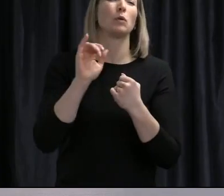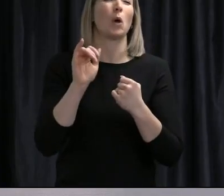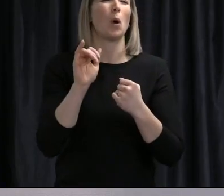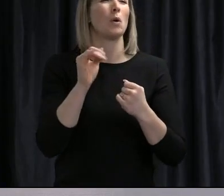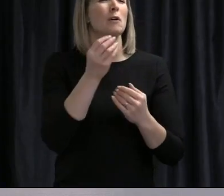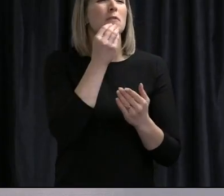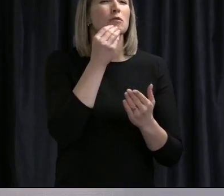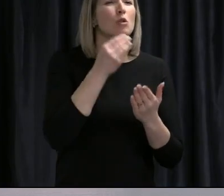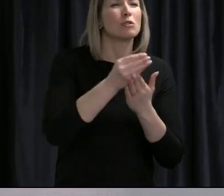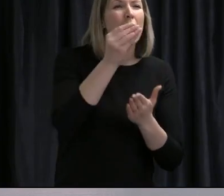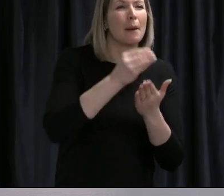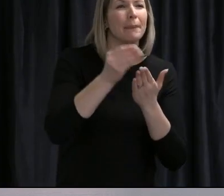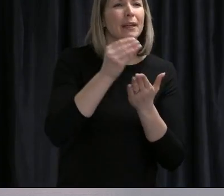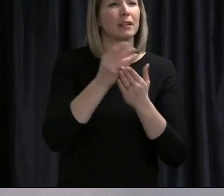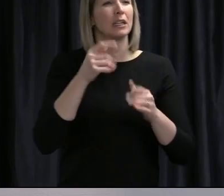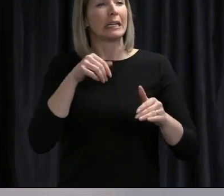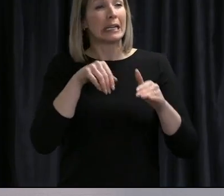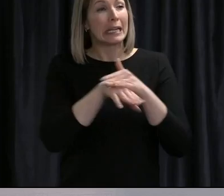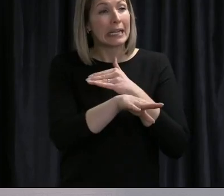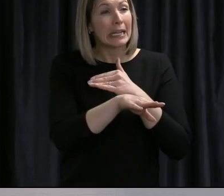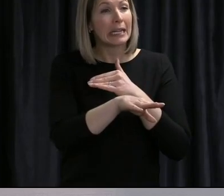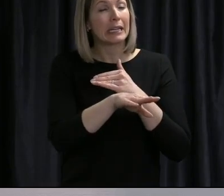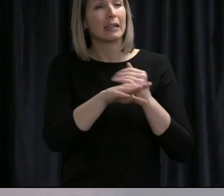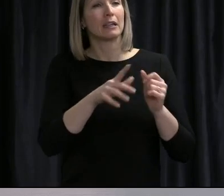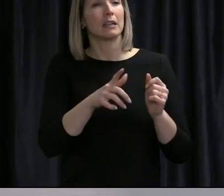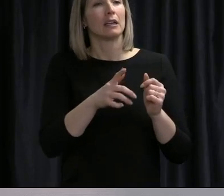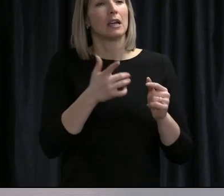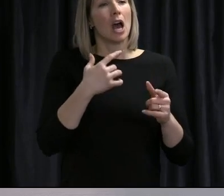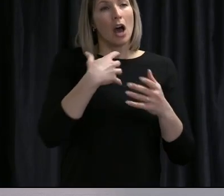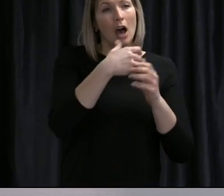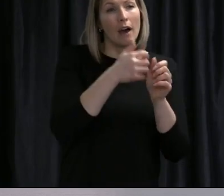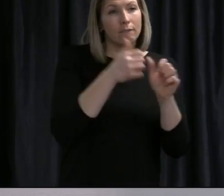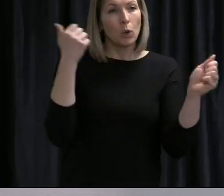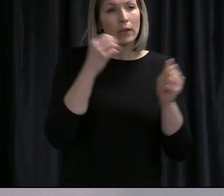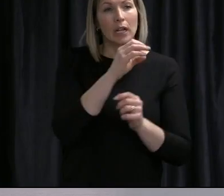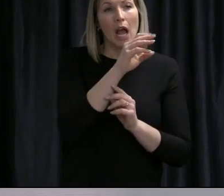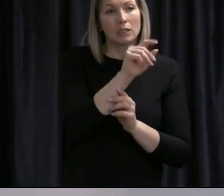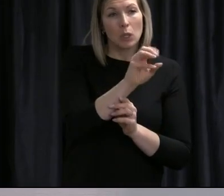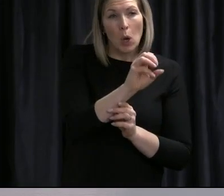the supermarket or Costco, maybe Costco altogether.